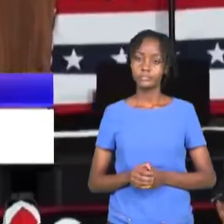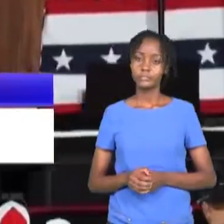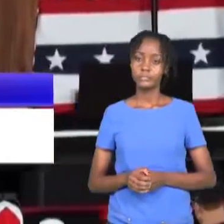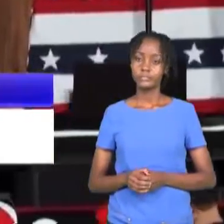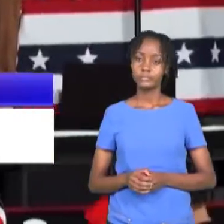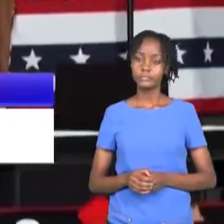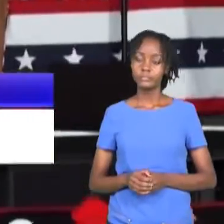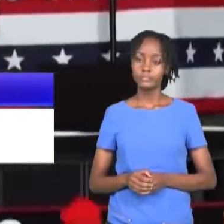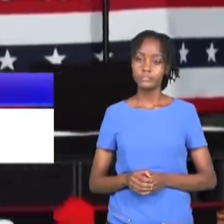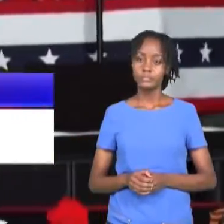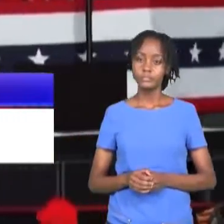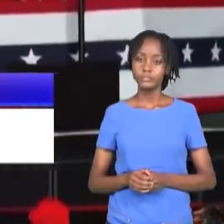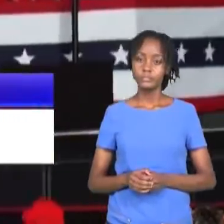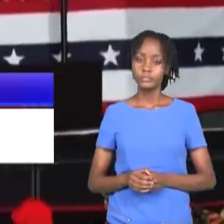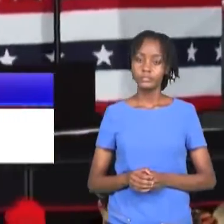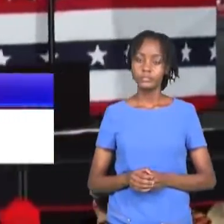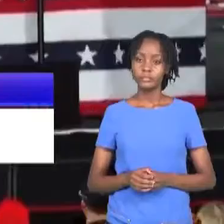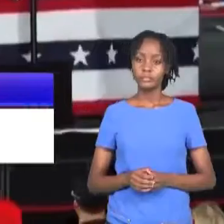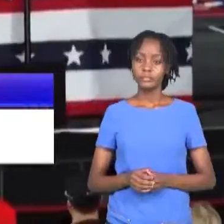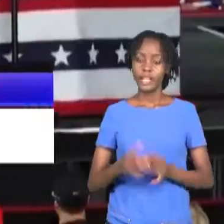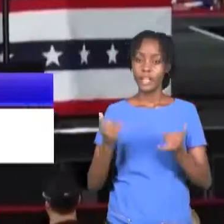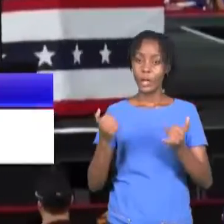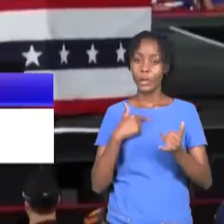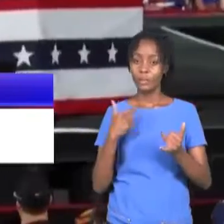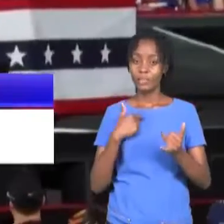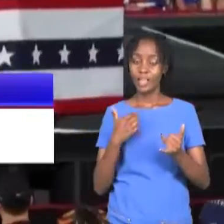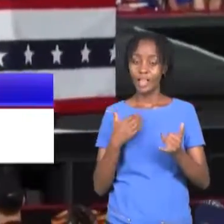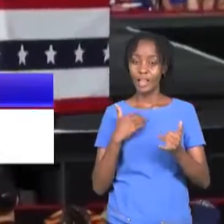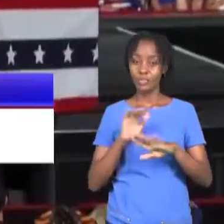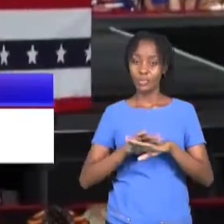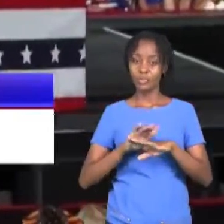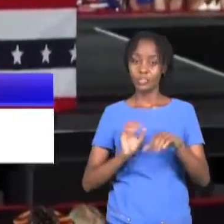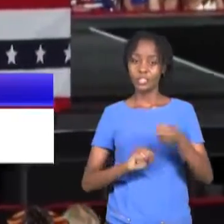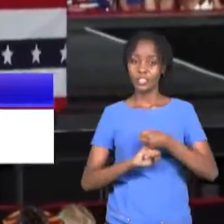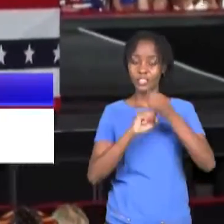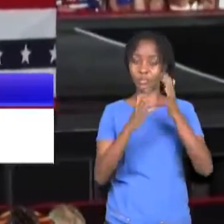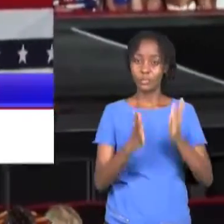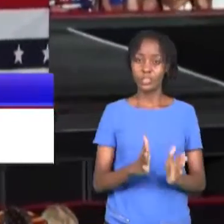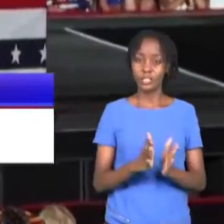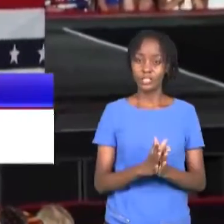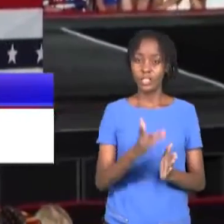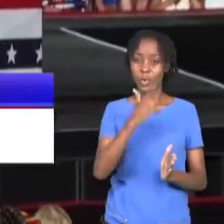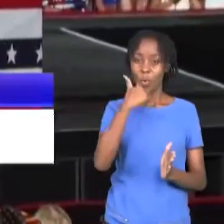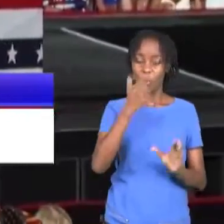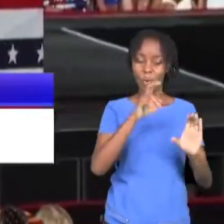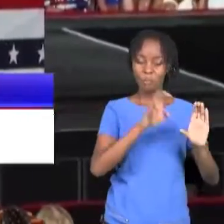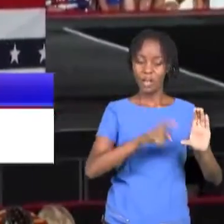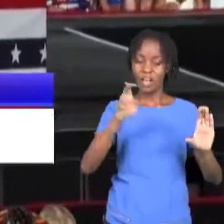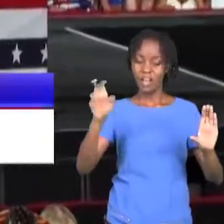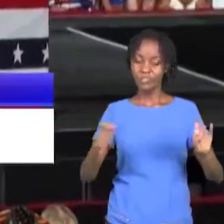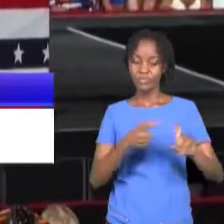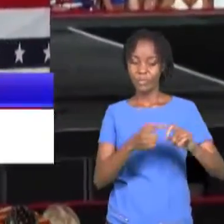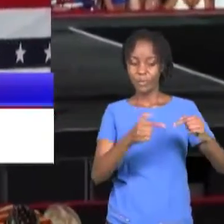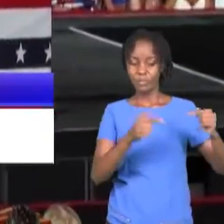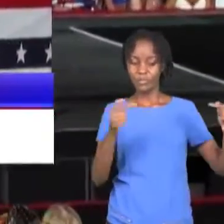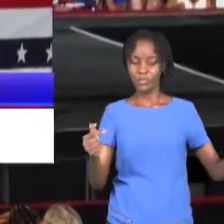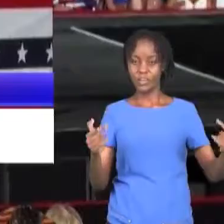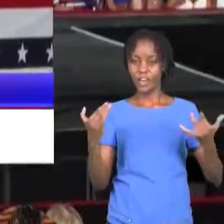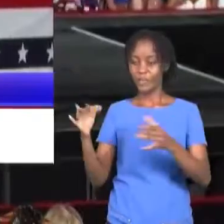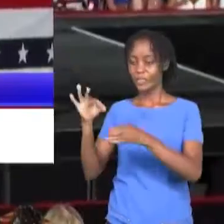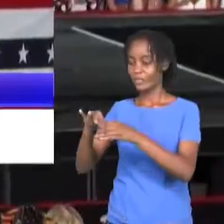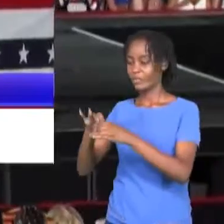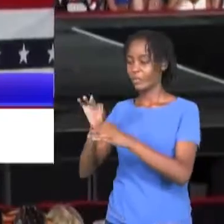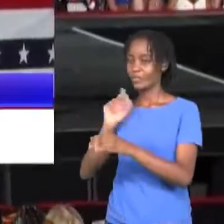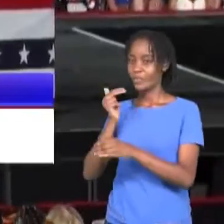Finally, we're joined by a group of amazing supporters who recently walked away from the Democrats and will be voting for us. We have a lot of